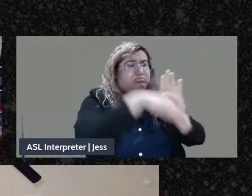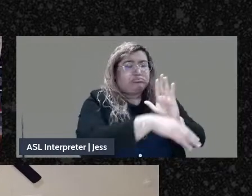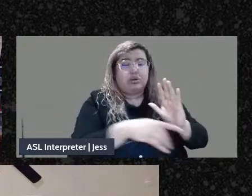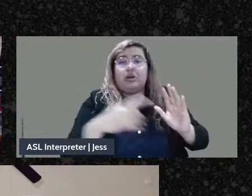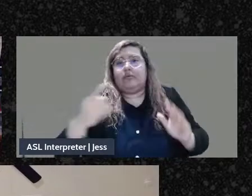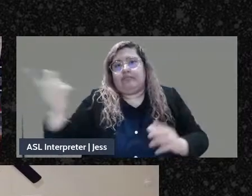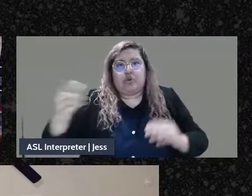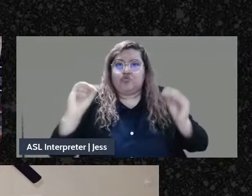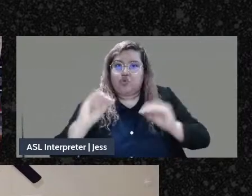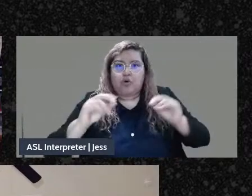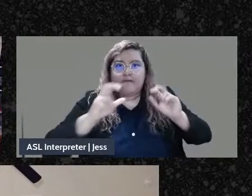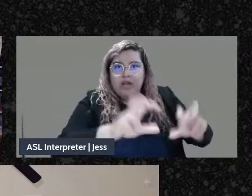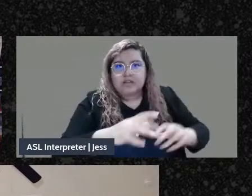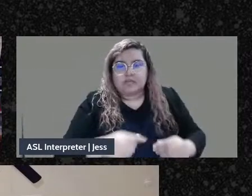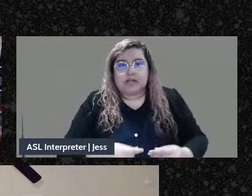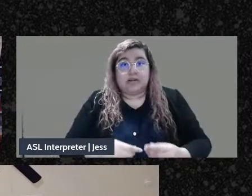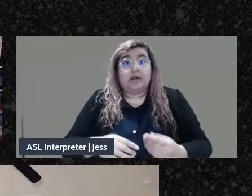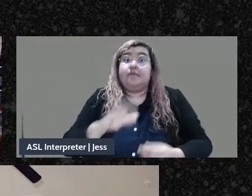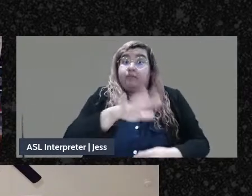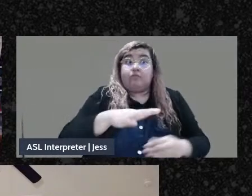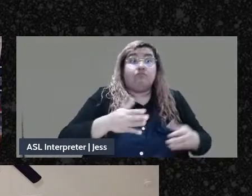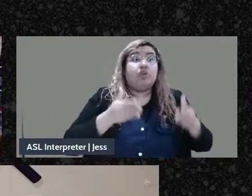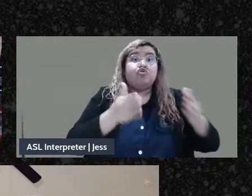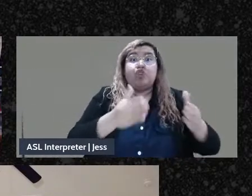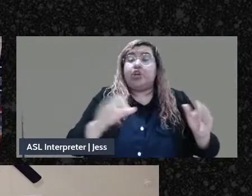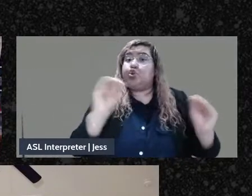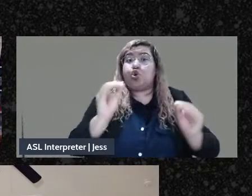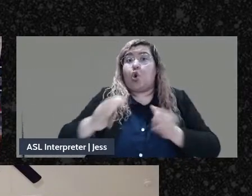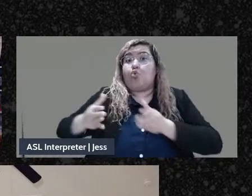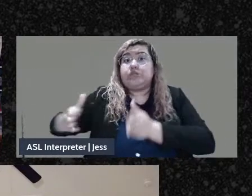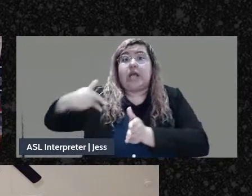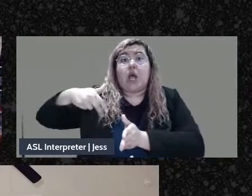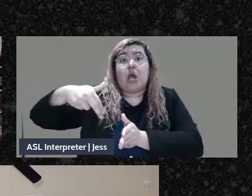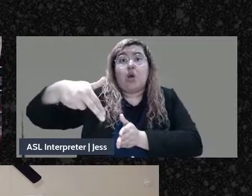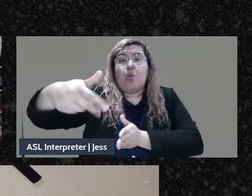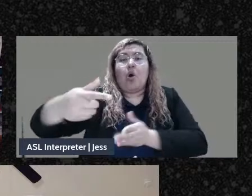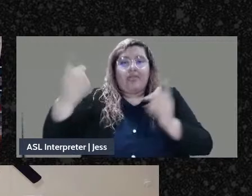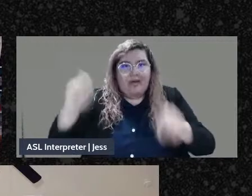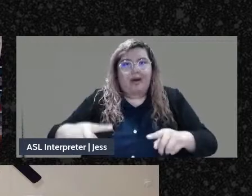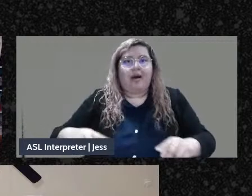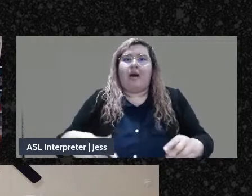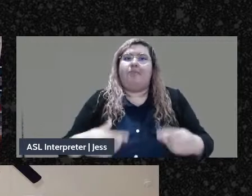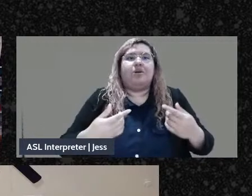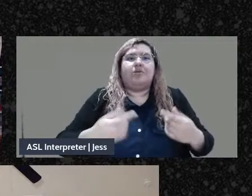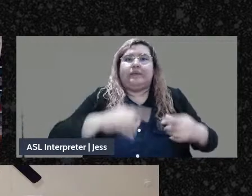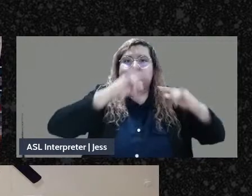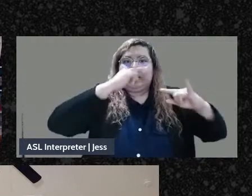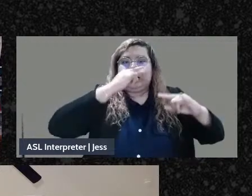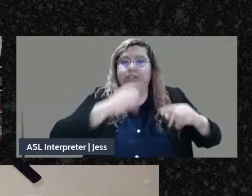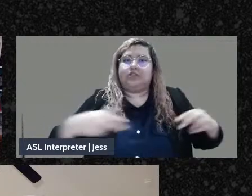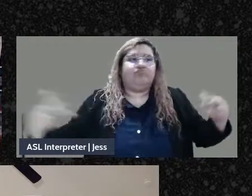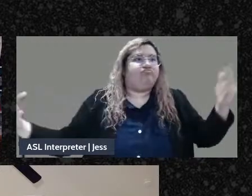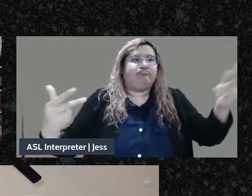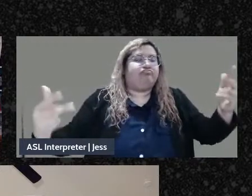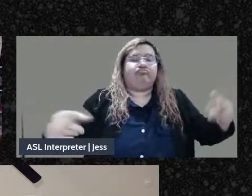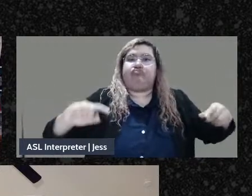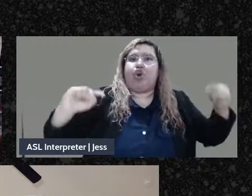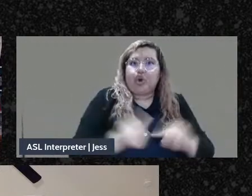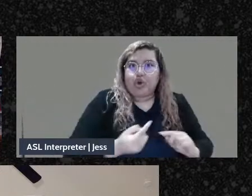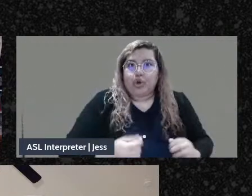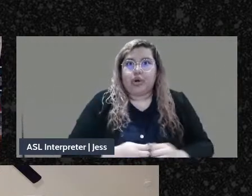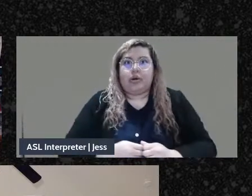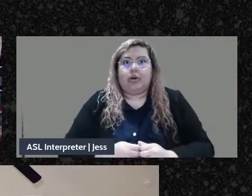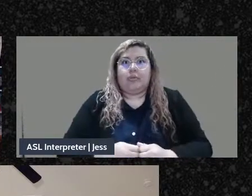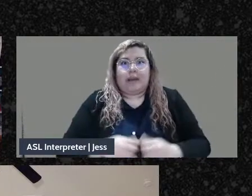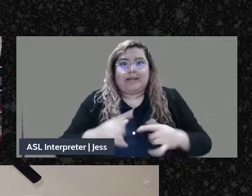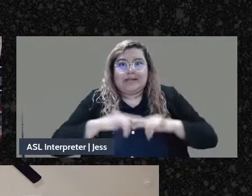where kids literally get hit by cars walking home from school on the road, are also the neighborhoods here where the police spends the most money, right? So